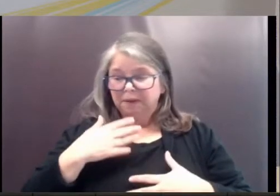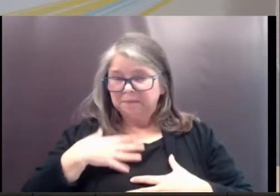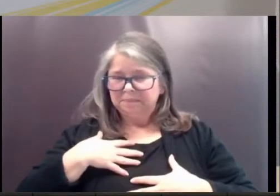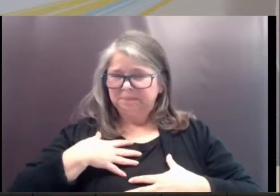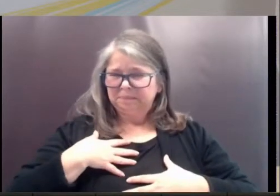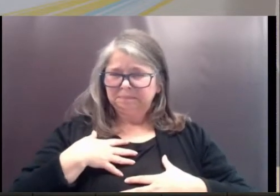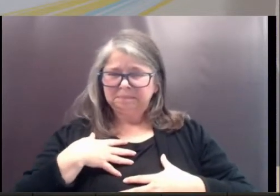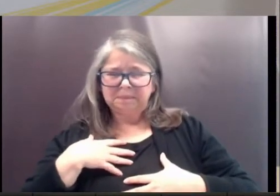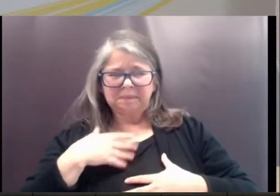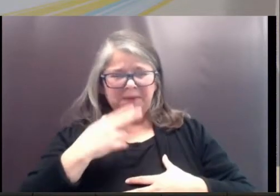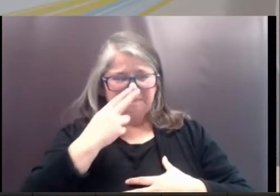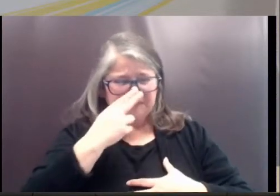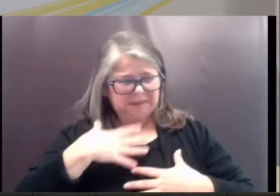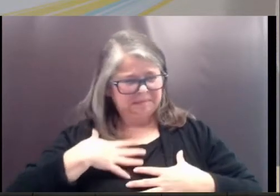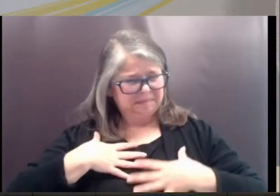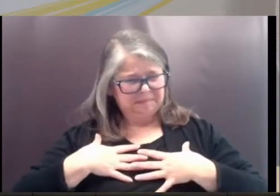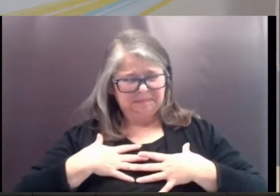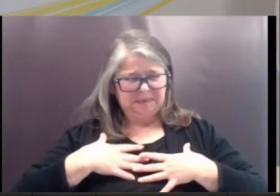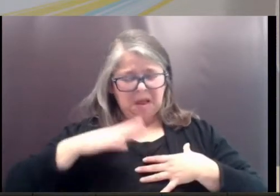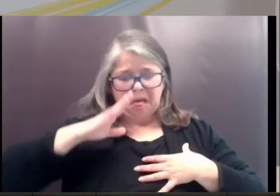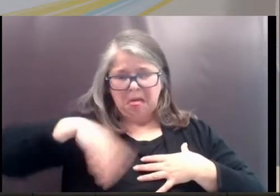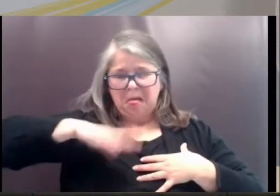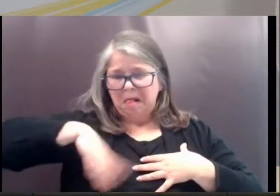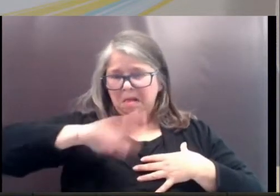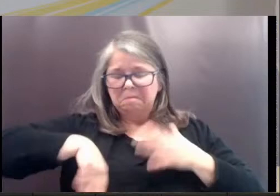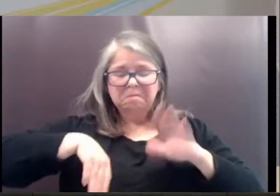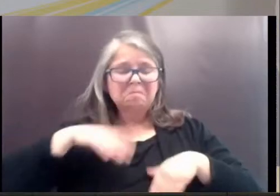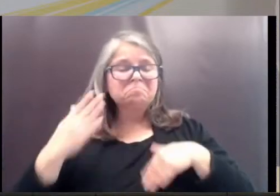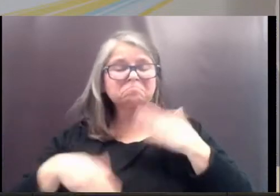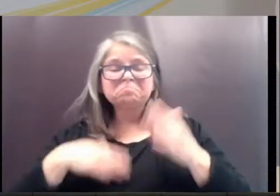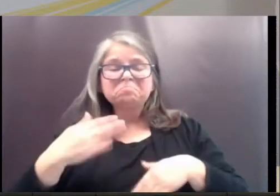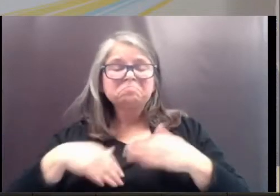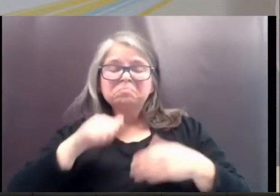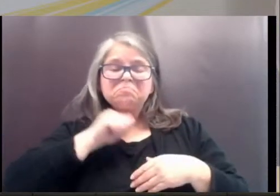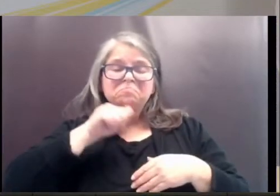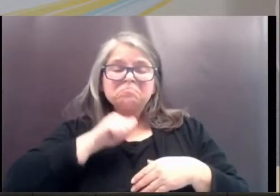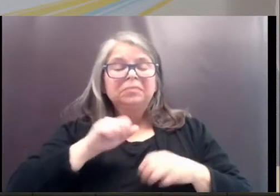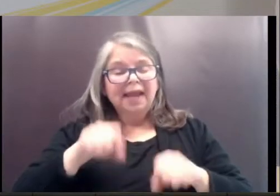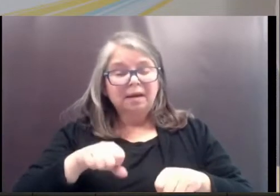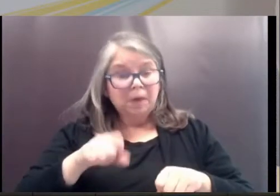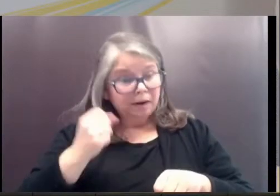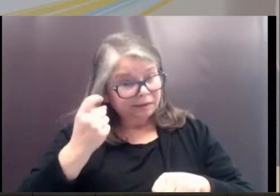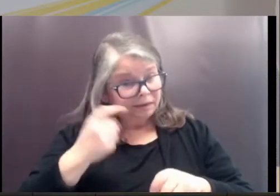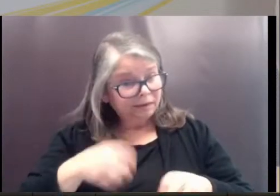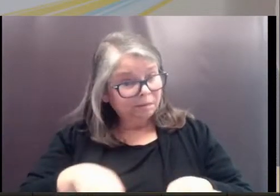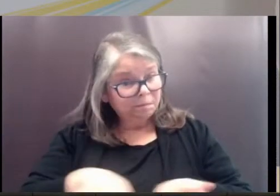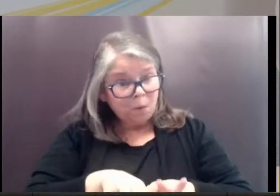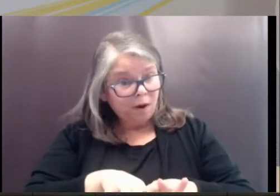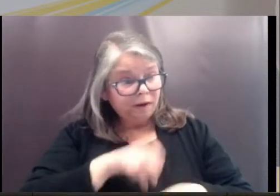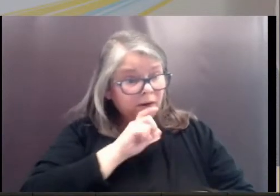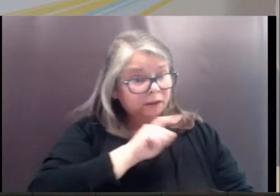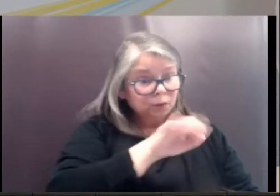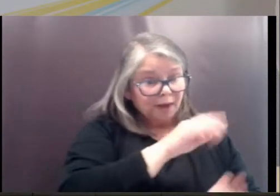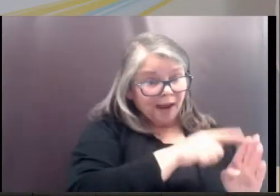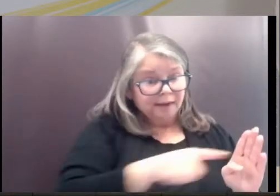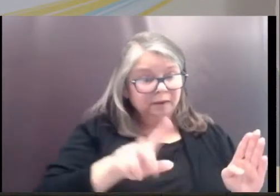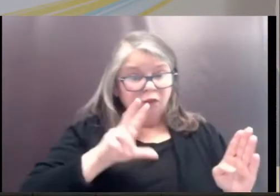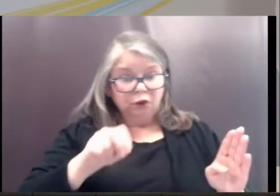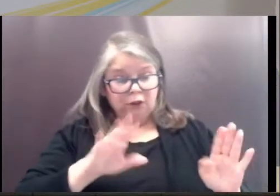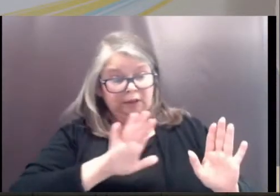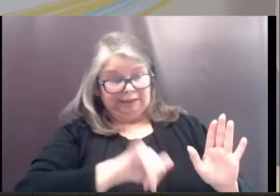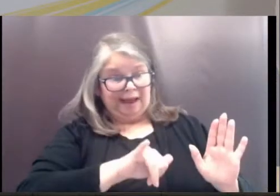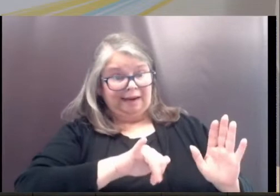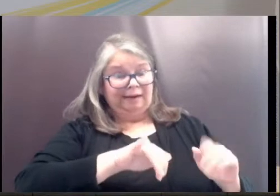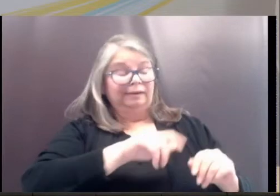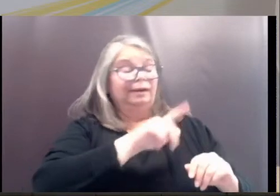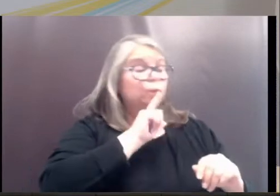some of our symptoms, and it's really trying to make sure that this age group doesn't ignore symptoms. In the lab and in the testing clinic, they